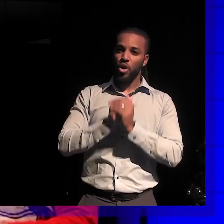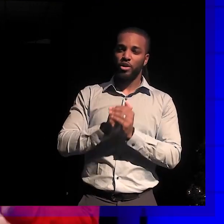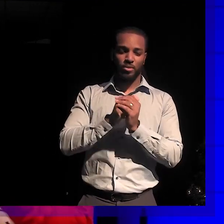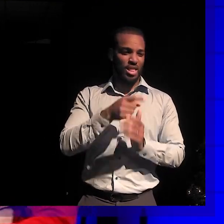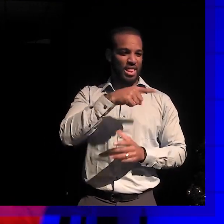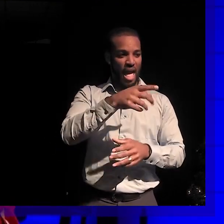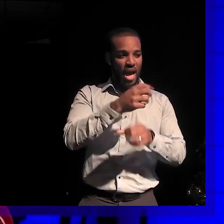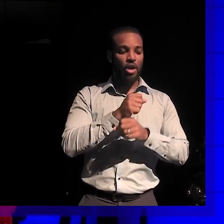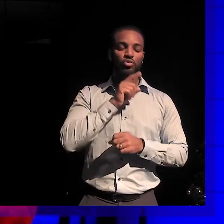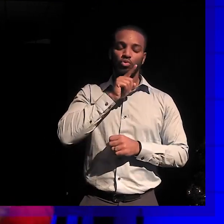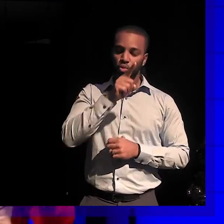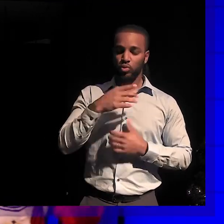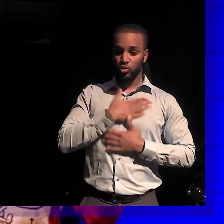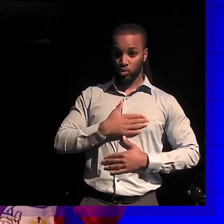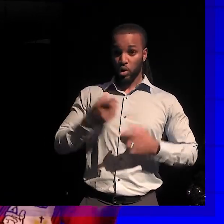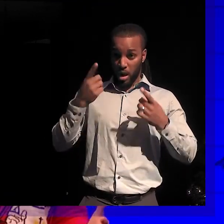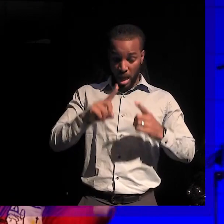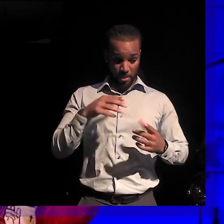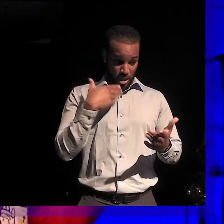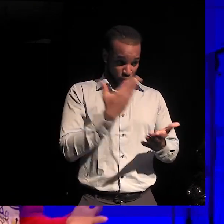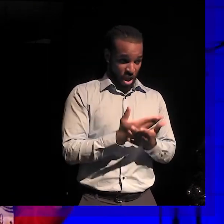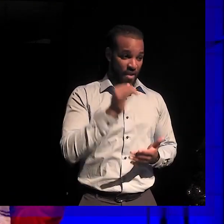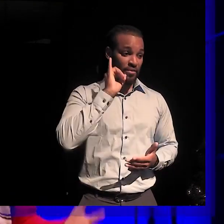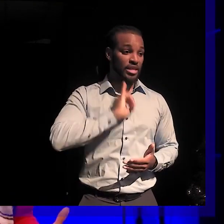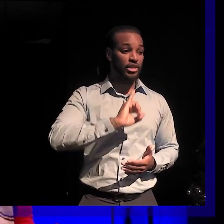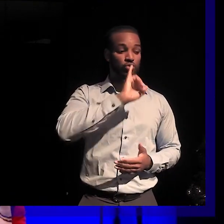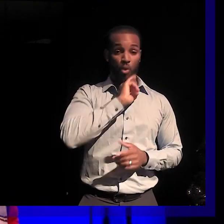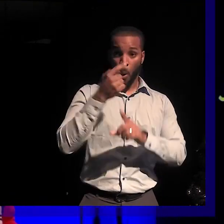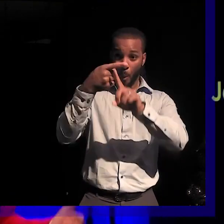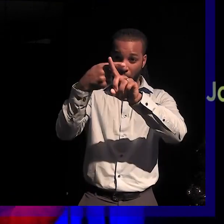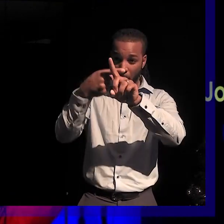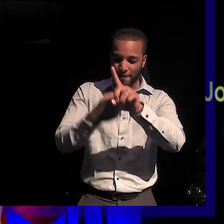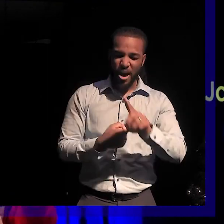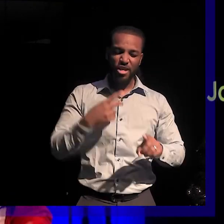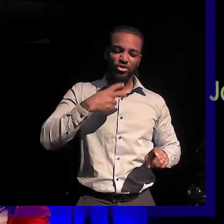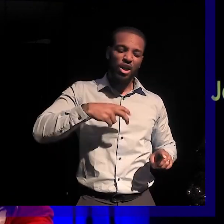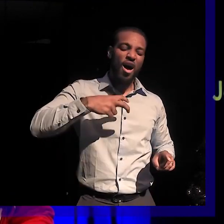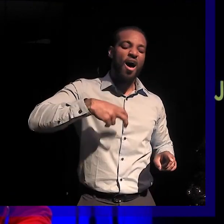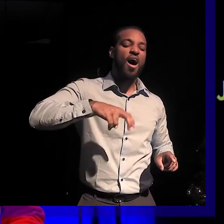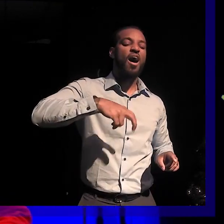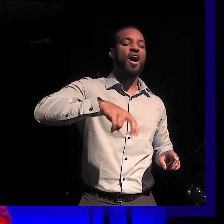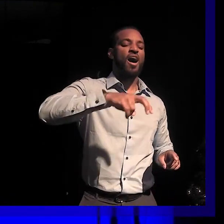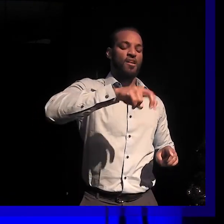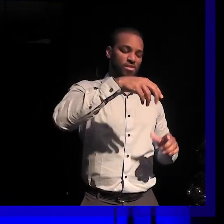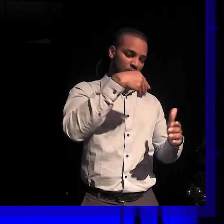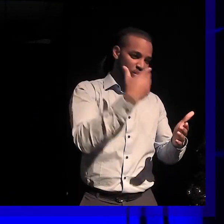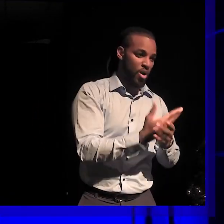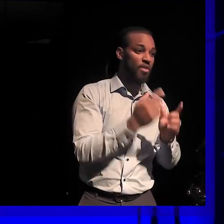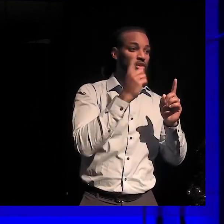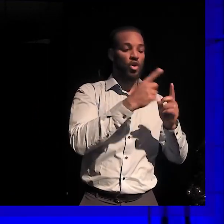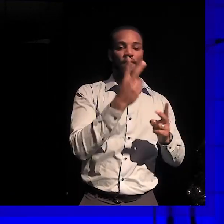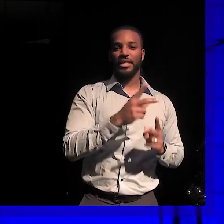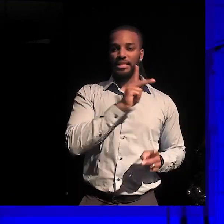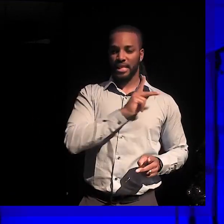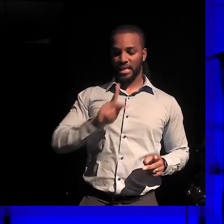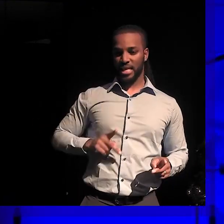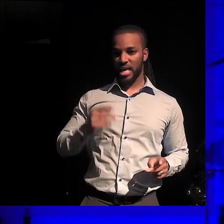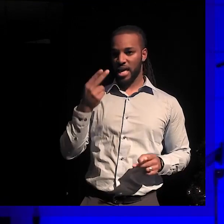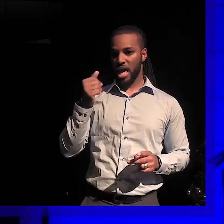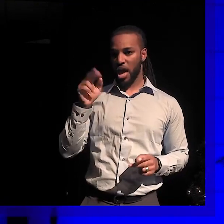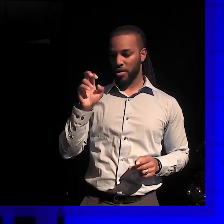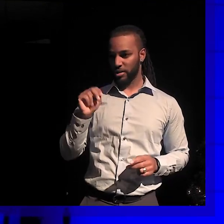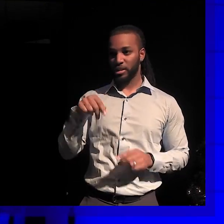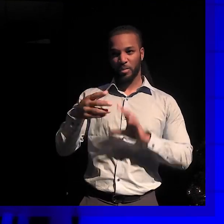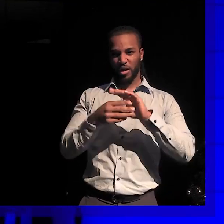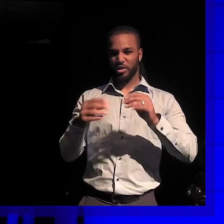true joy. And when they get to Israel, after a month and a half of traveling, they go right to see King Herod, the bad man. This is in the